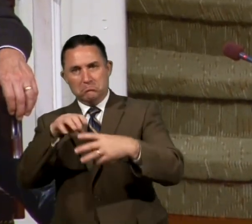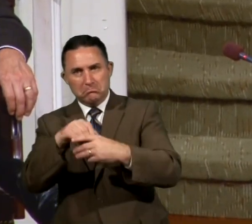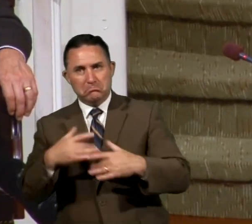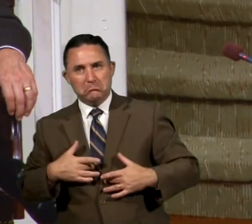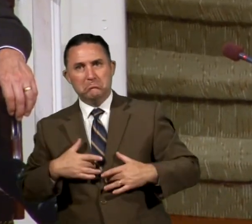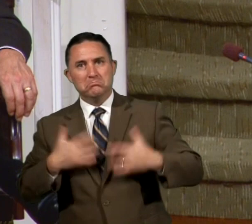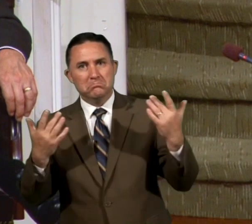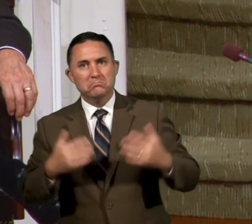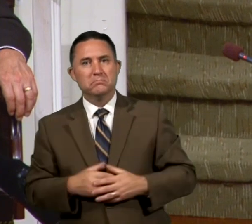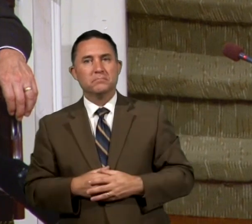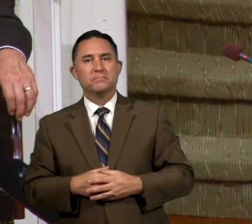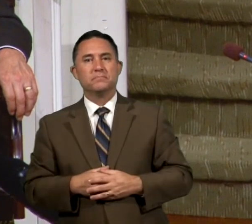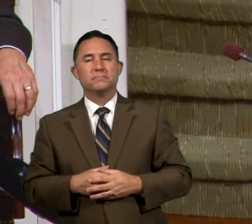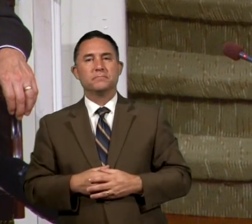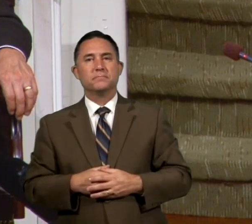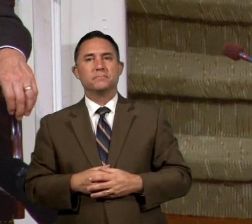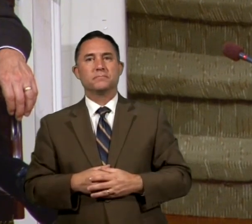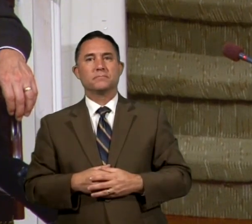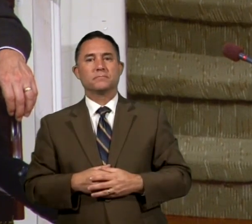thing.